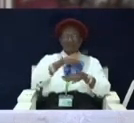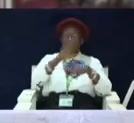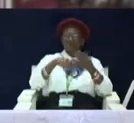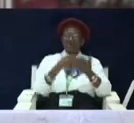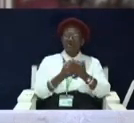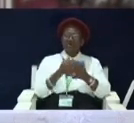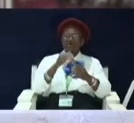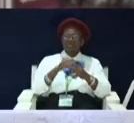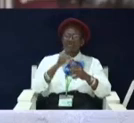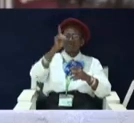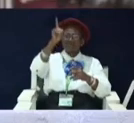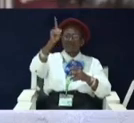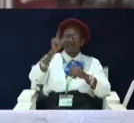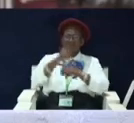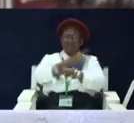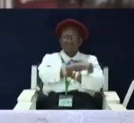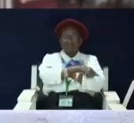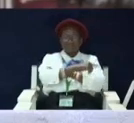one